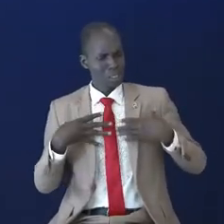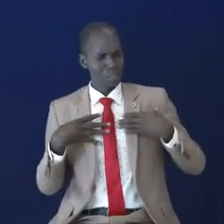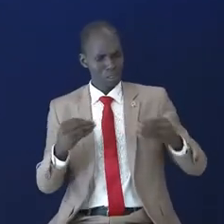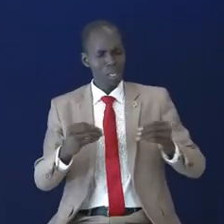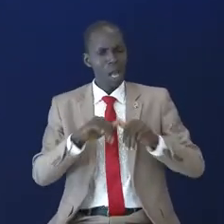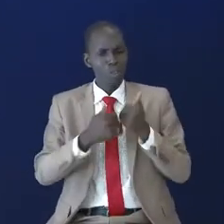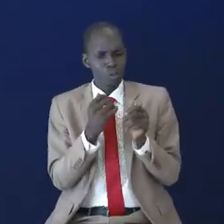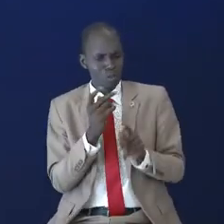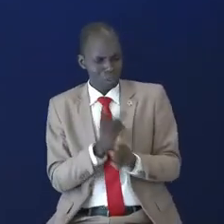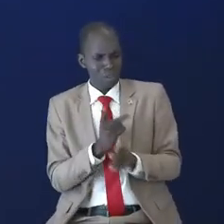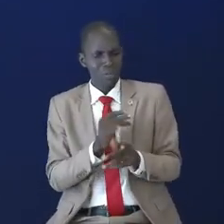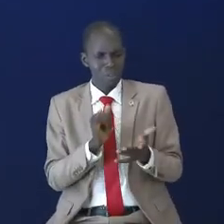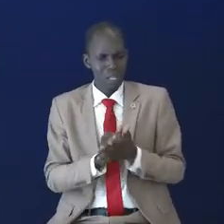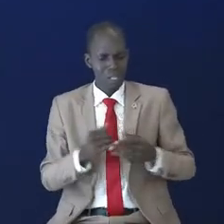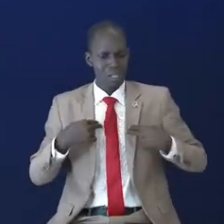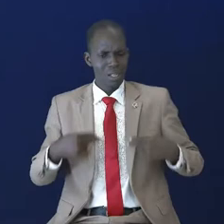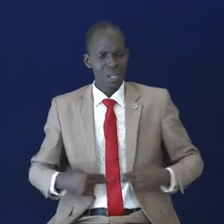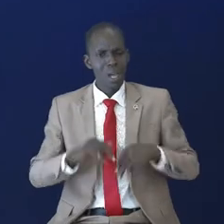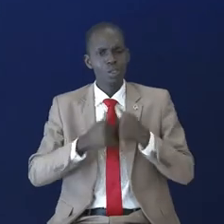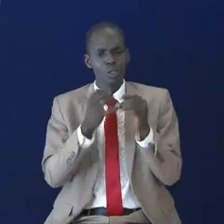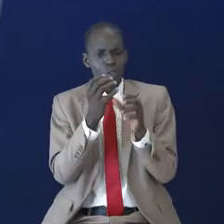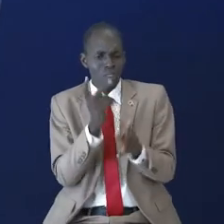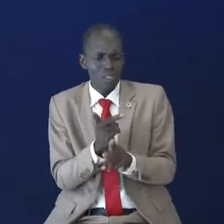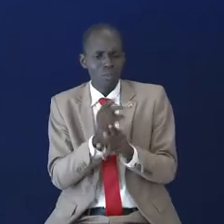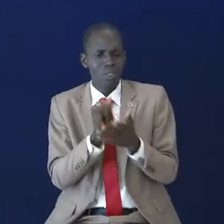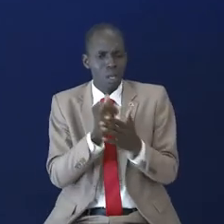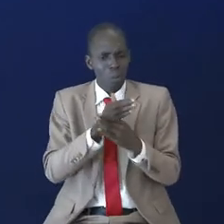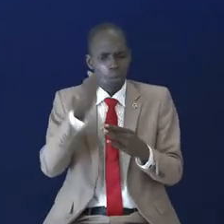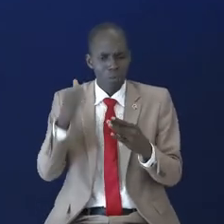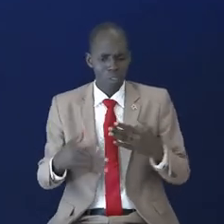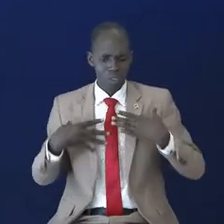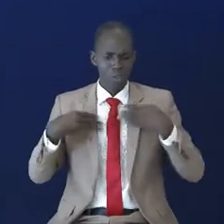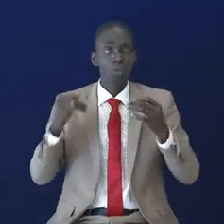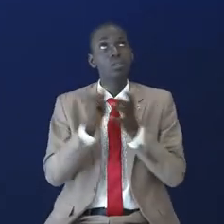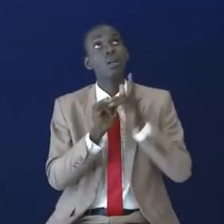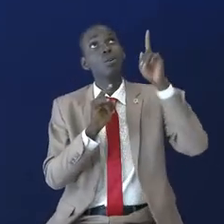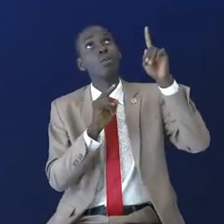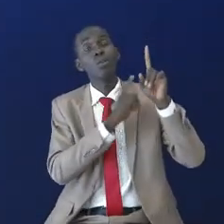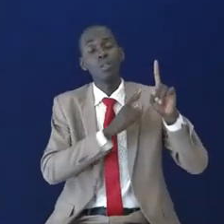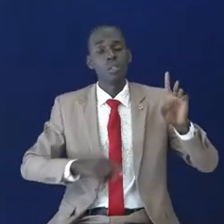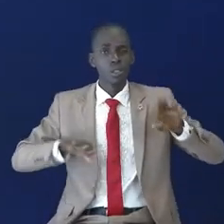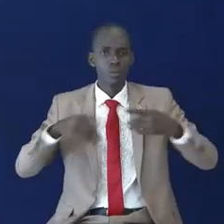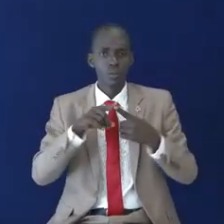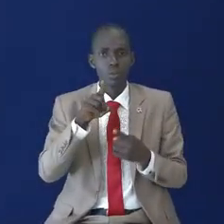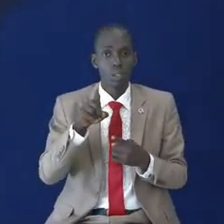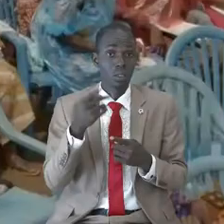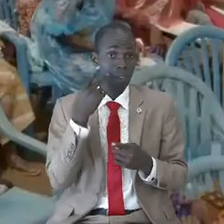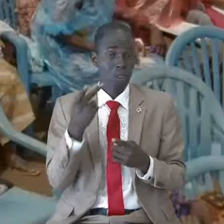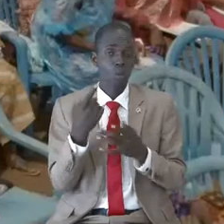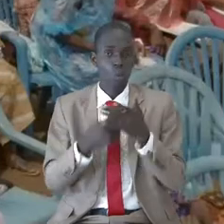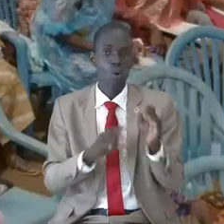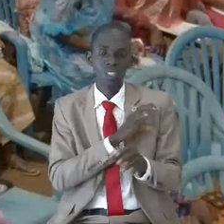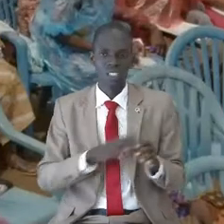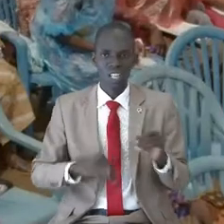they maintain the complete cure the Lord had given them? See the instruction Jesus gave